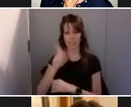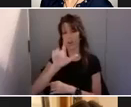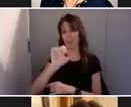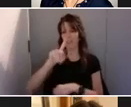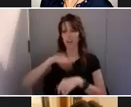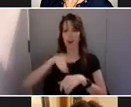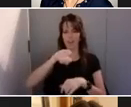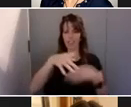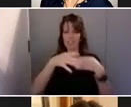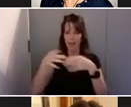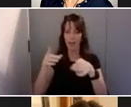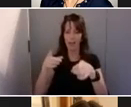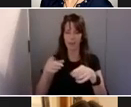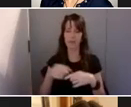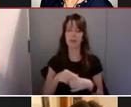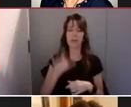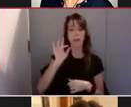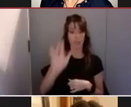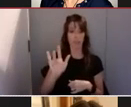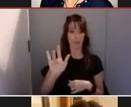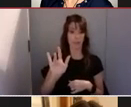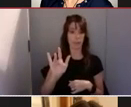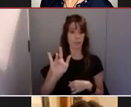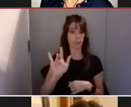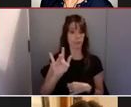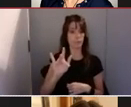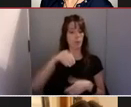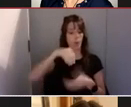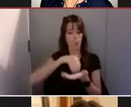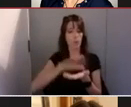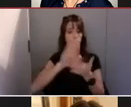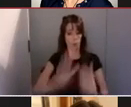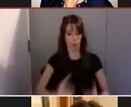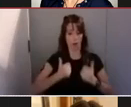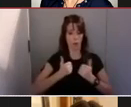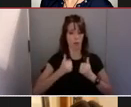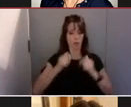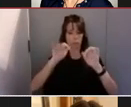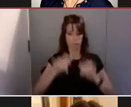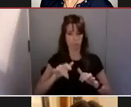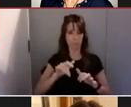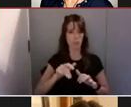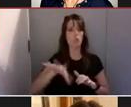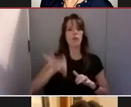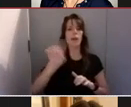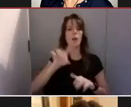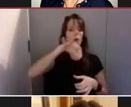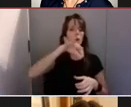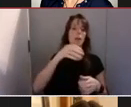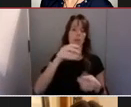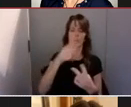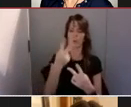for you here, where you can click on there and you can put in your address. So there are vote centers and there are drop